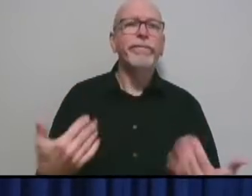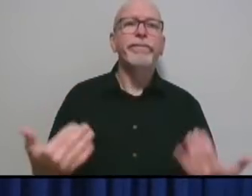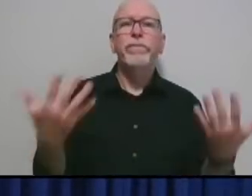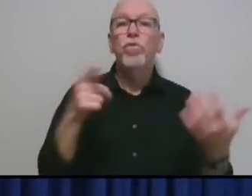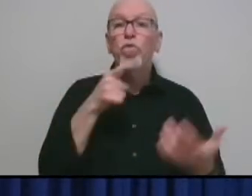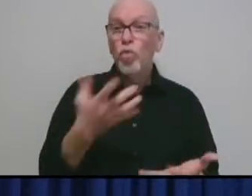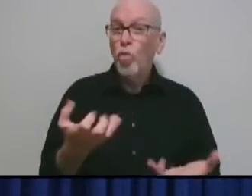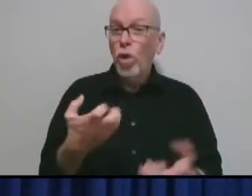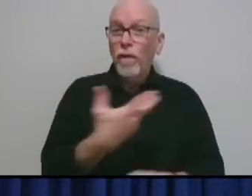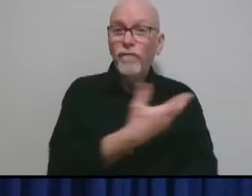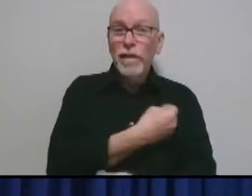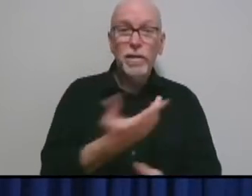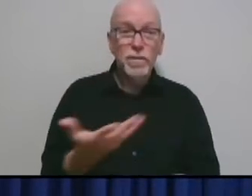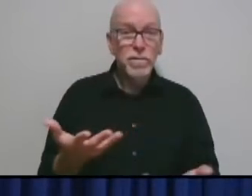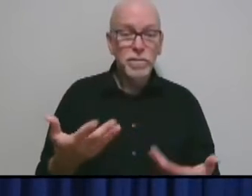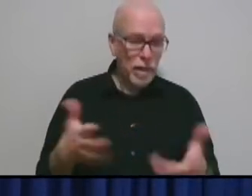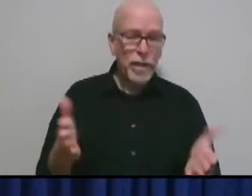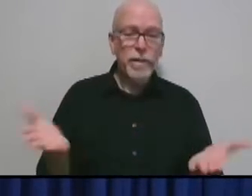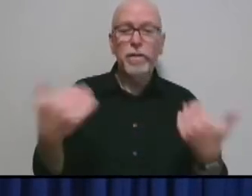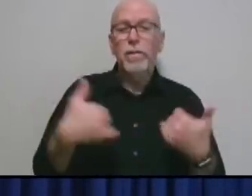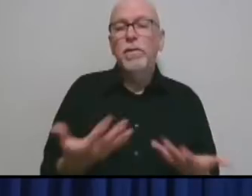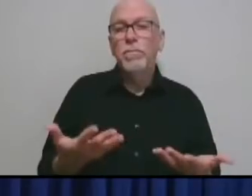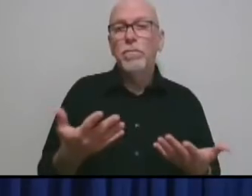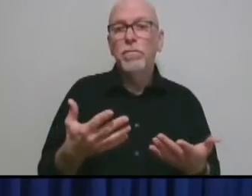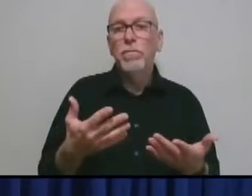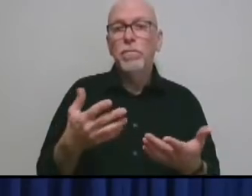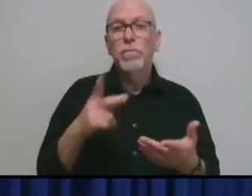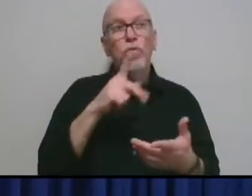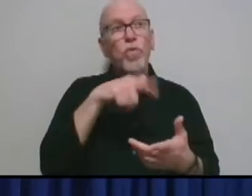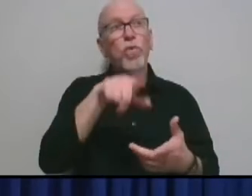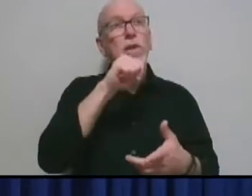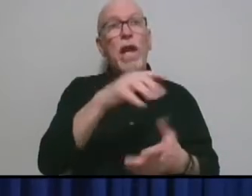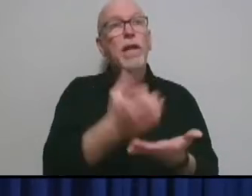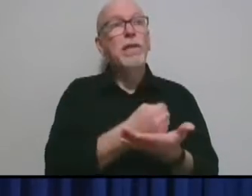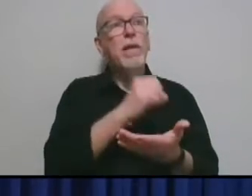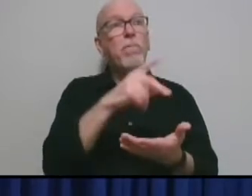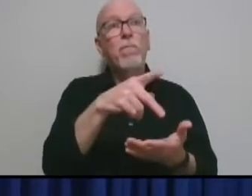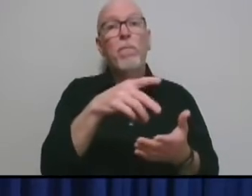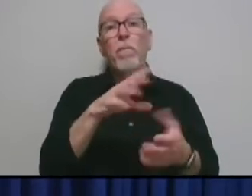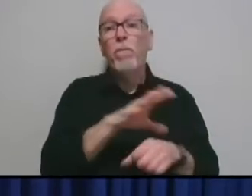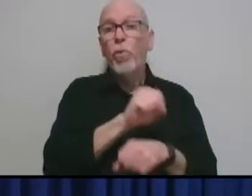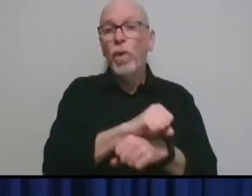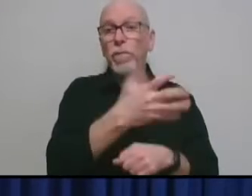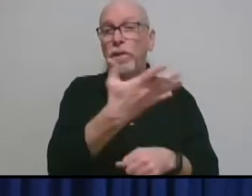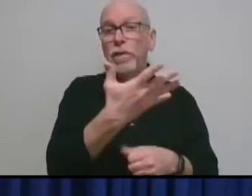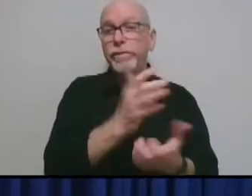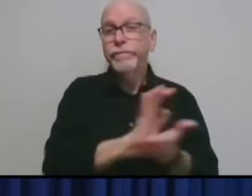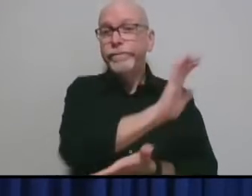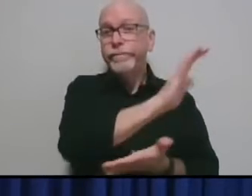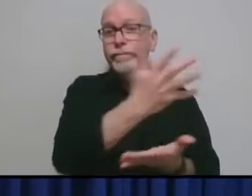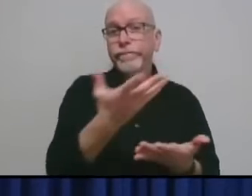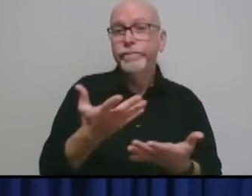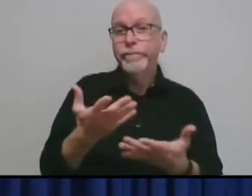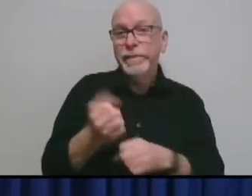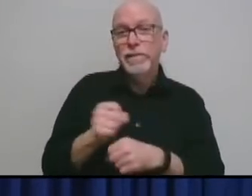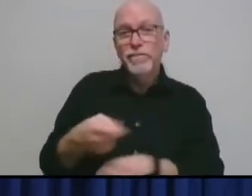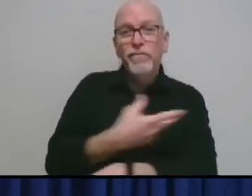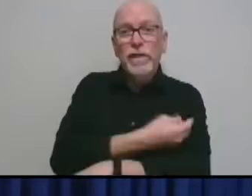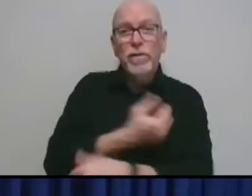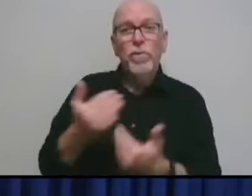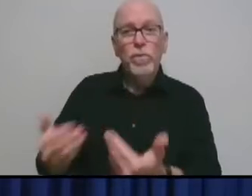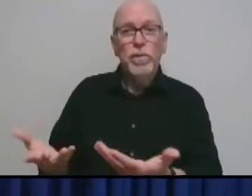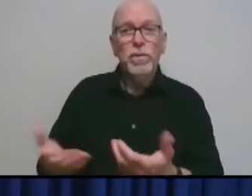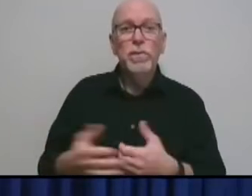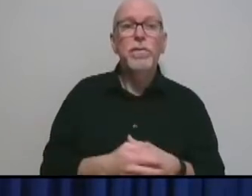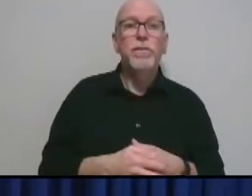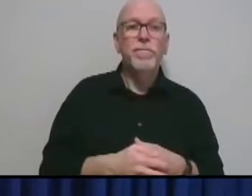to get vaccinated, push the people who aren't taking those appointments out of the way and get their vaccine. Again,